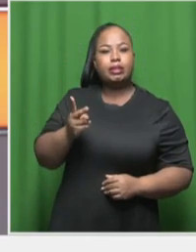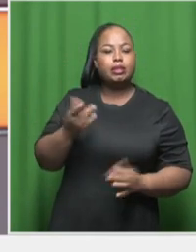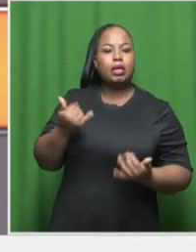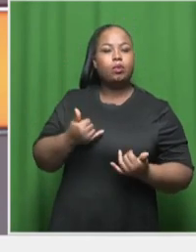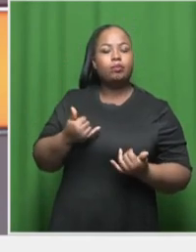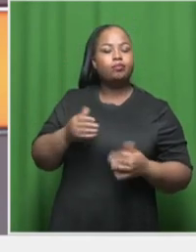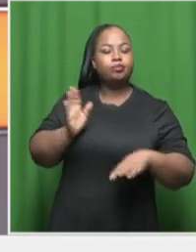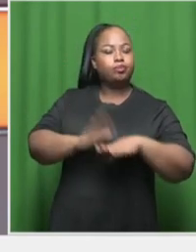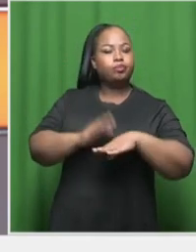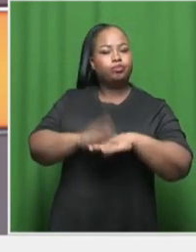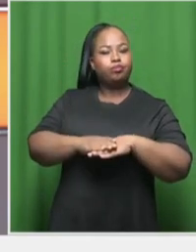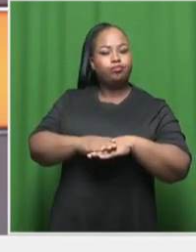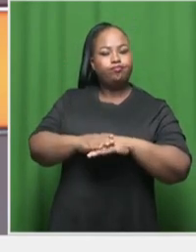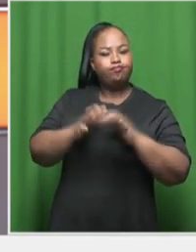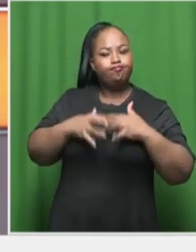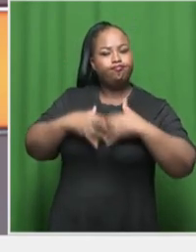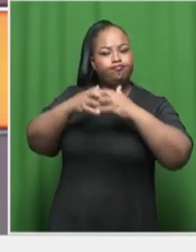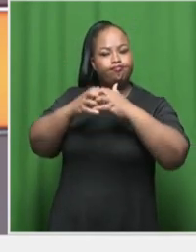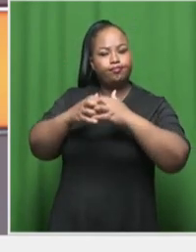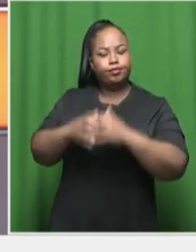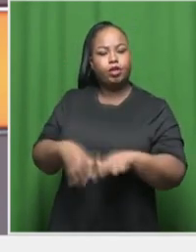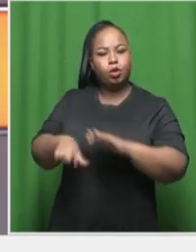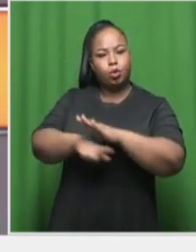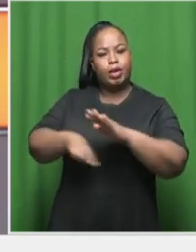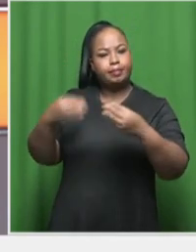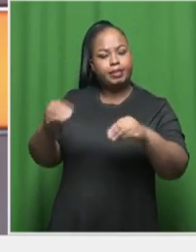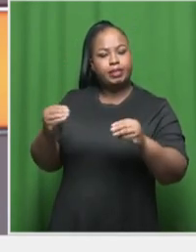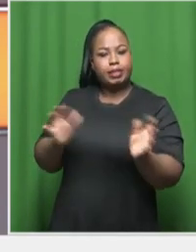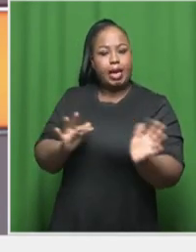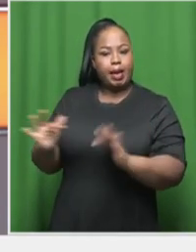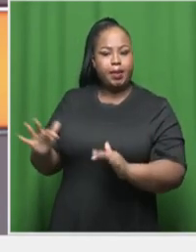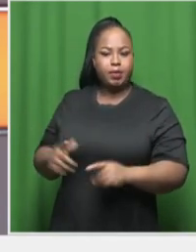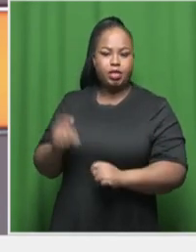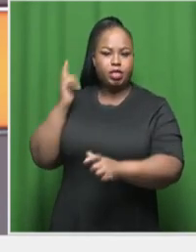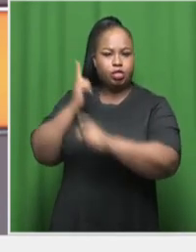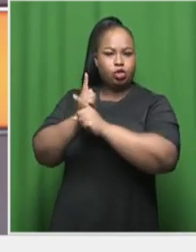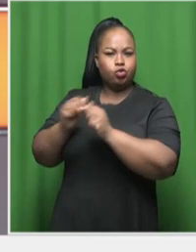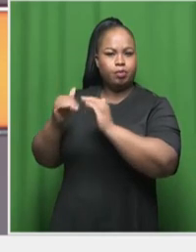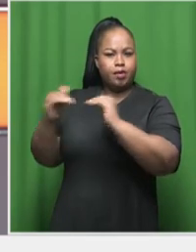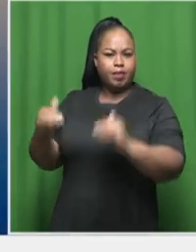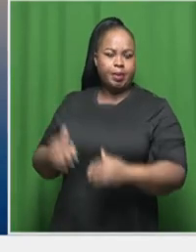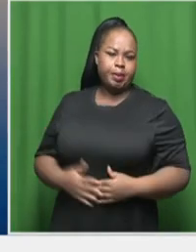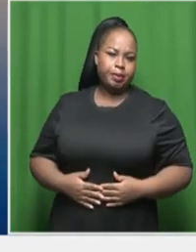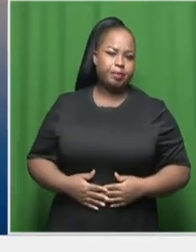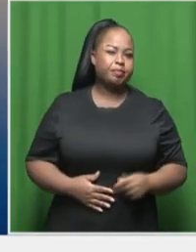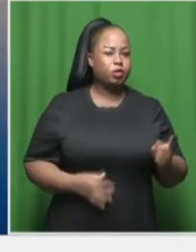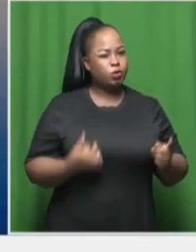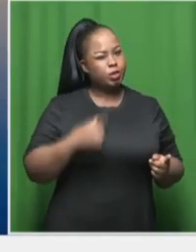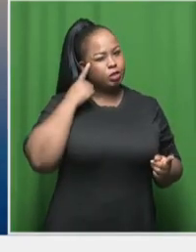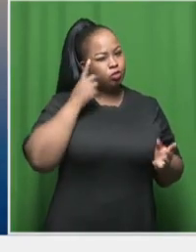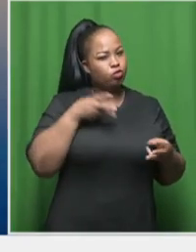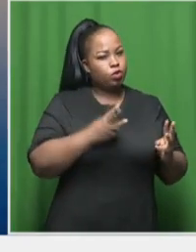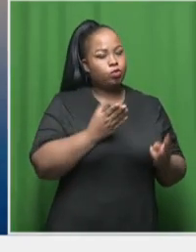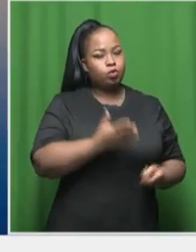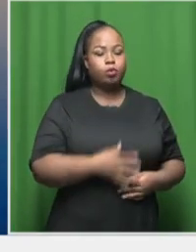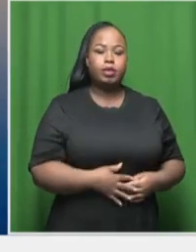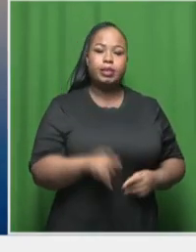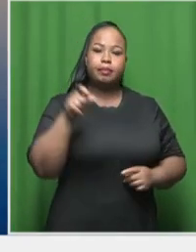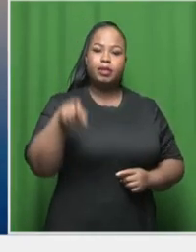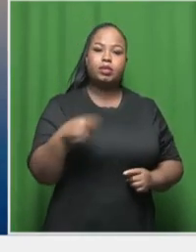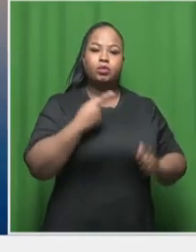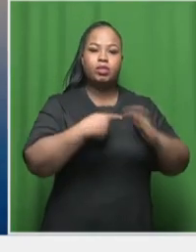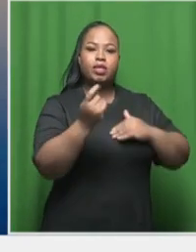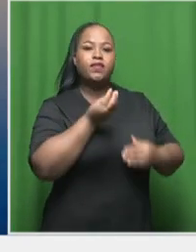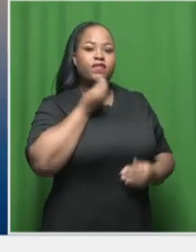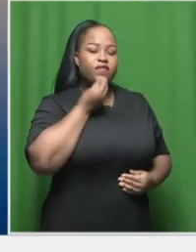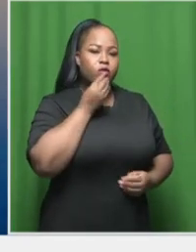in envisioning in boosting up and propping up the local businesses, especially at the township level? Think about it this way. You've got somebody who sells food in